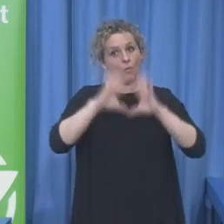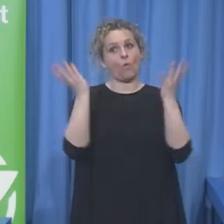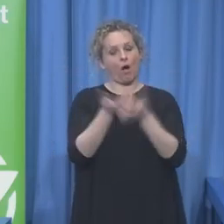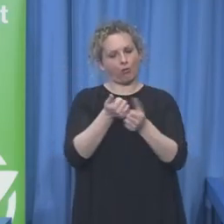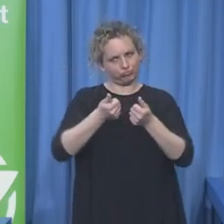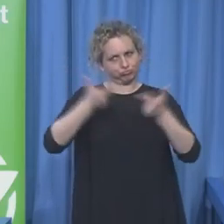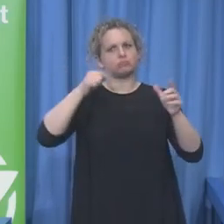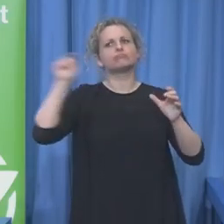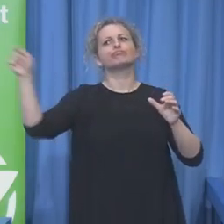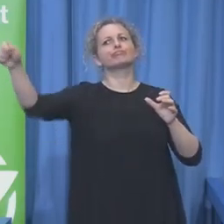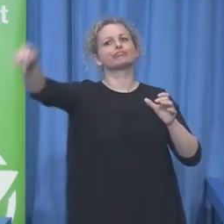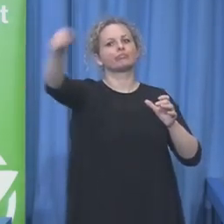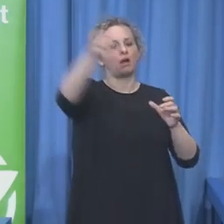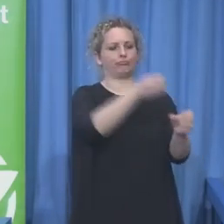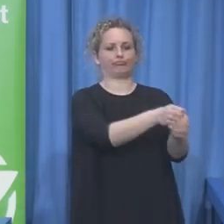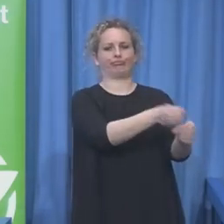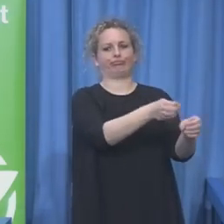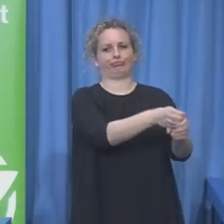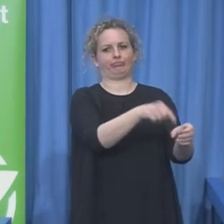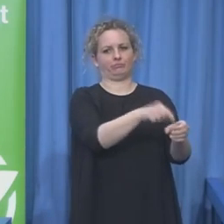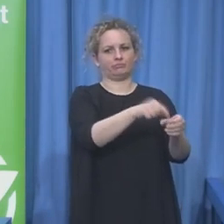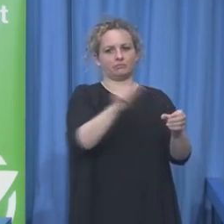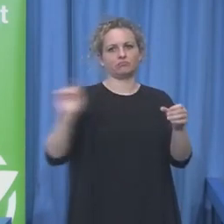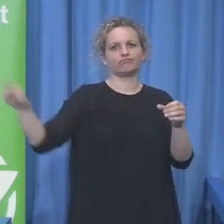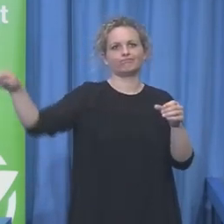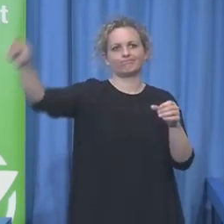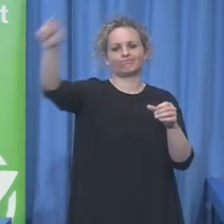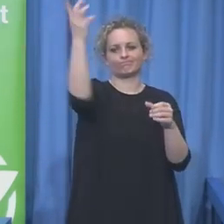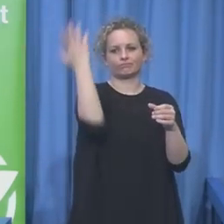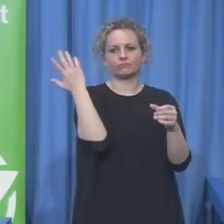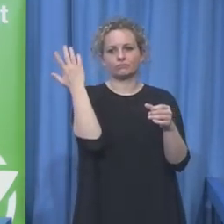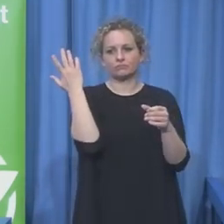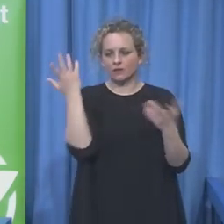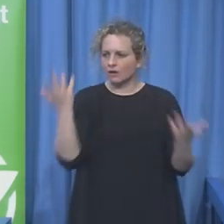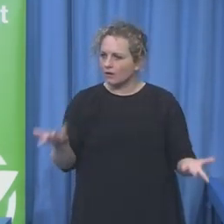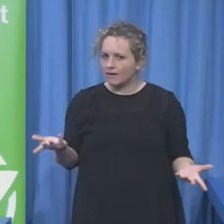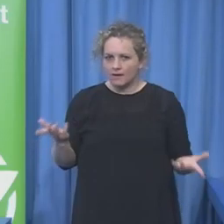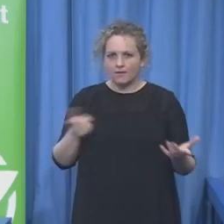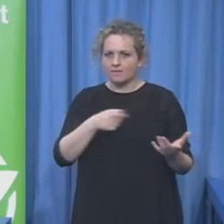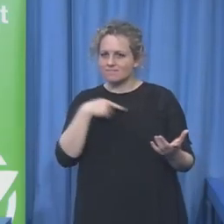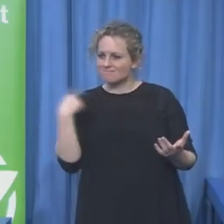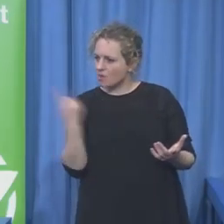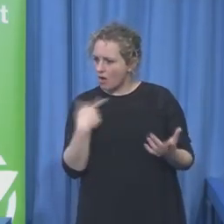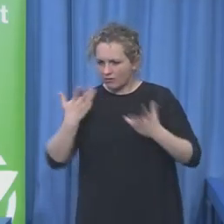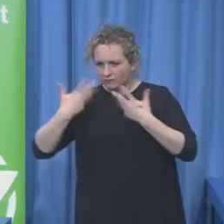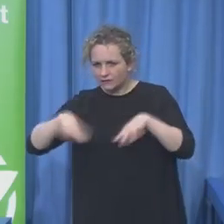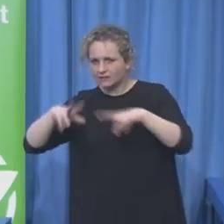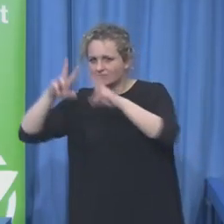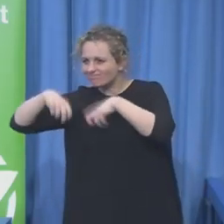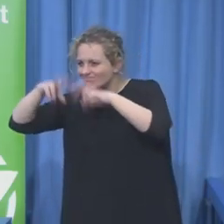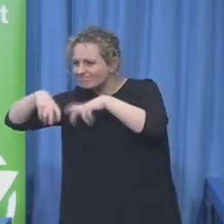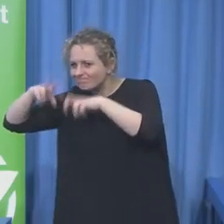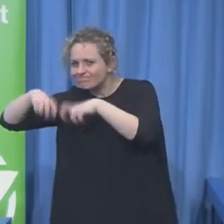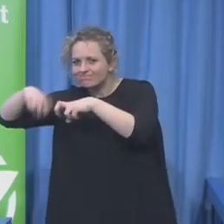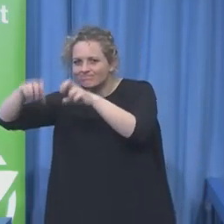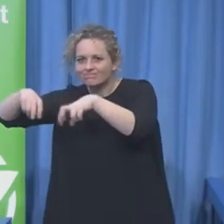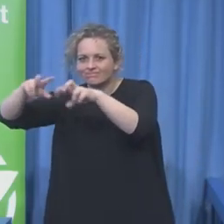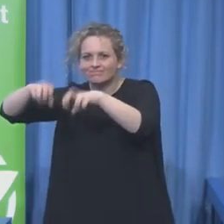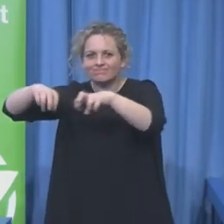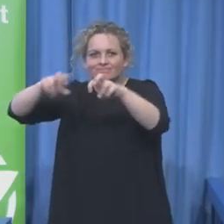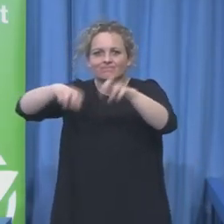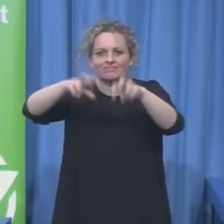always find the hint there are too many sheltered workshops and you should close them down. And what is mentioned in